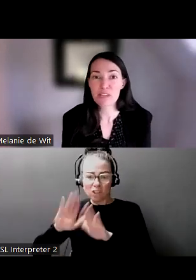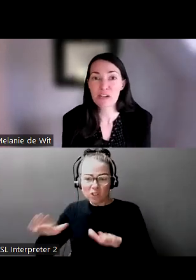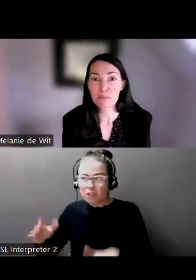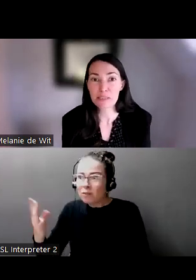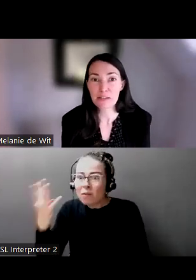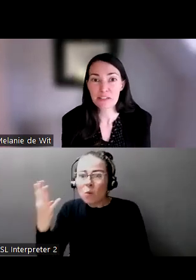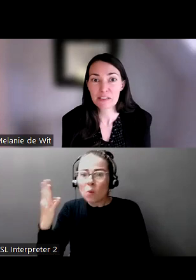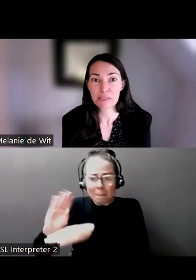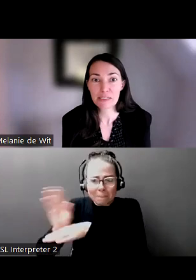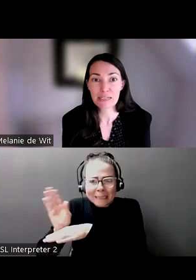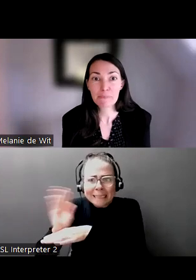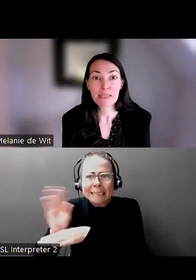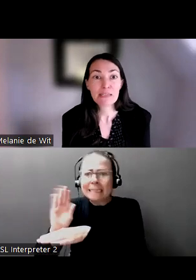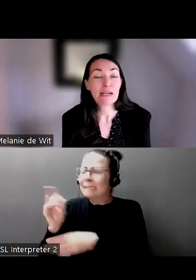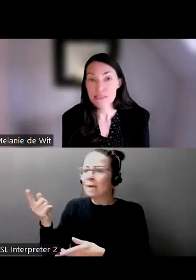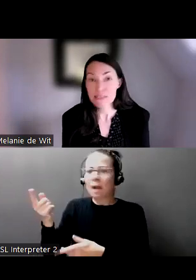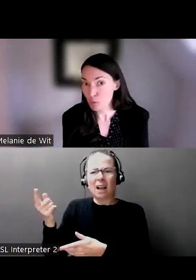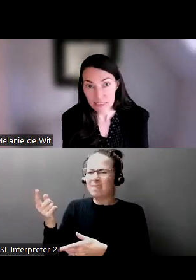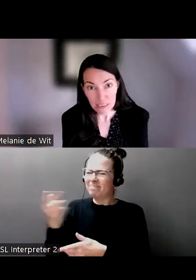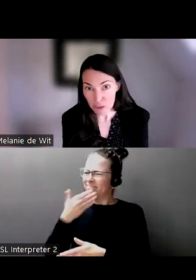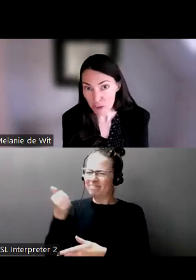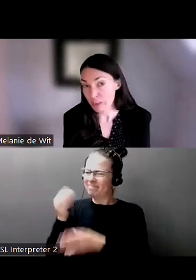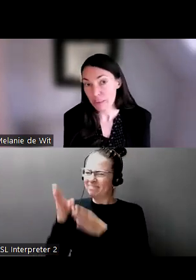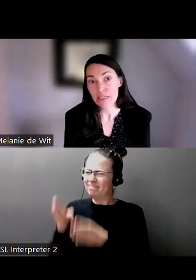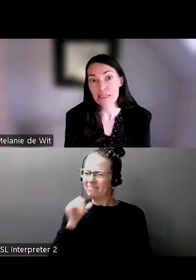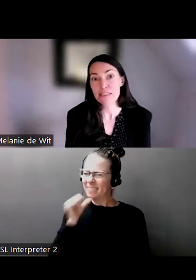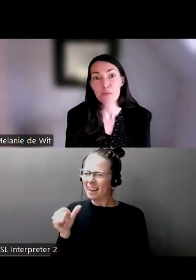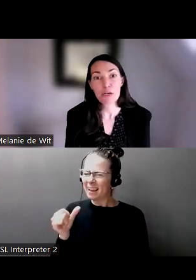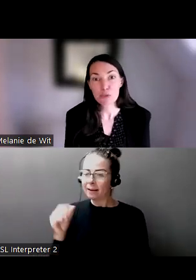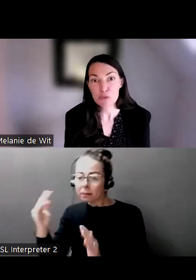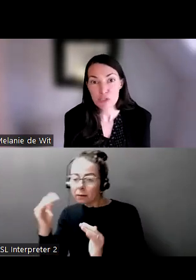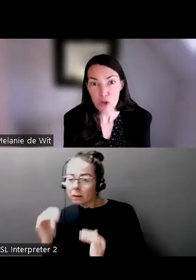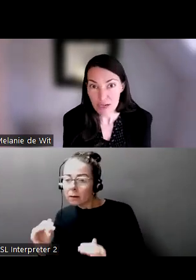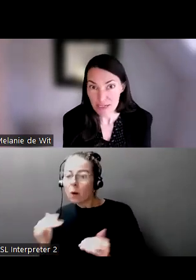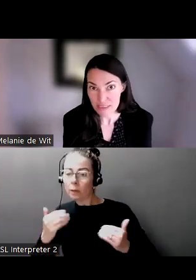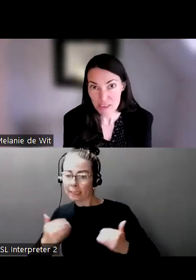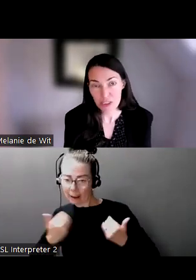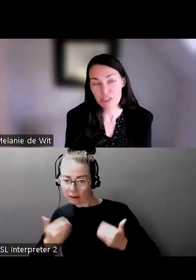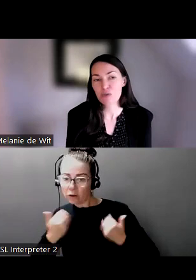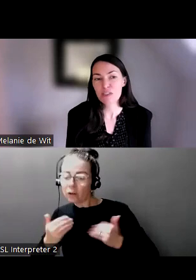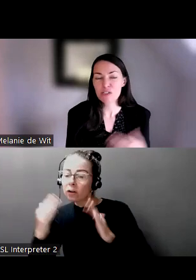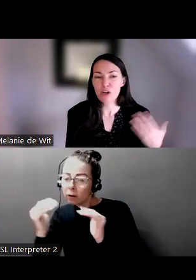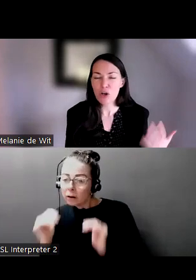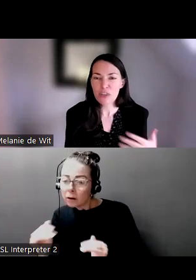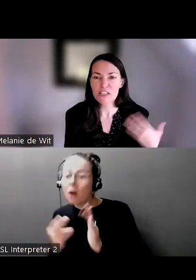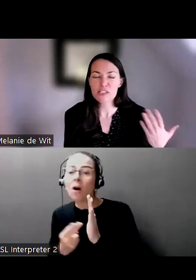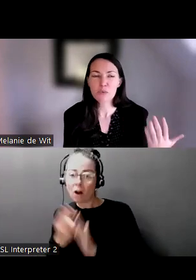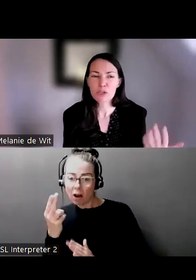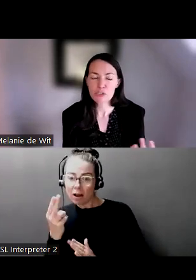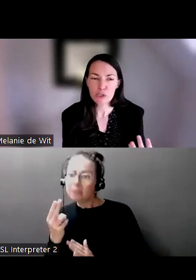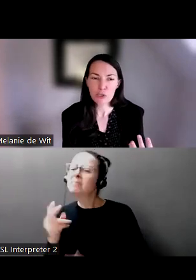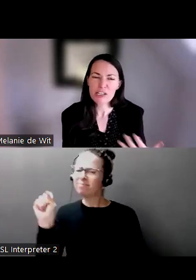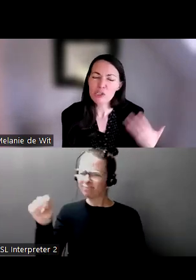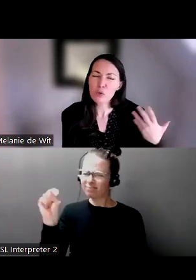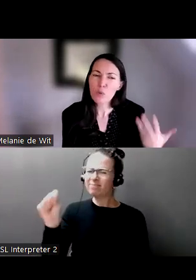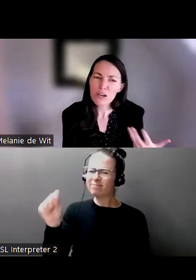terms of their availability. Someone younger, someone who's honest. Good. So these are all things you want to